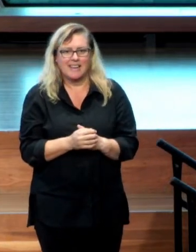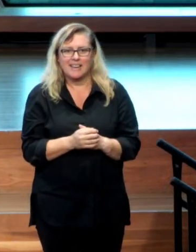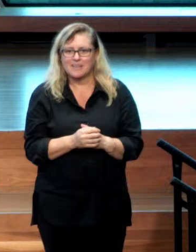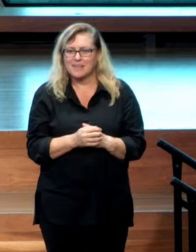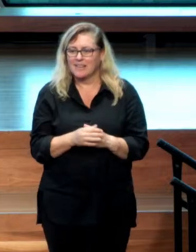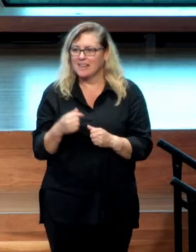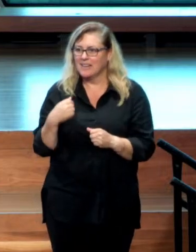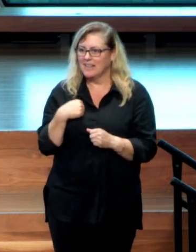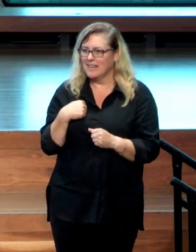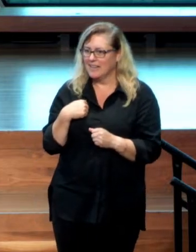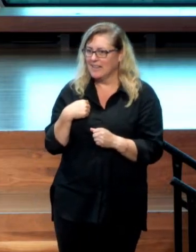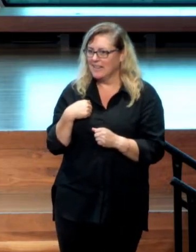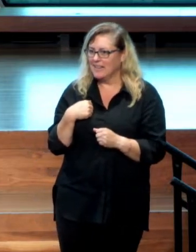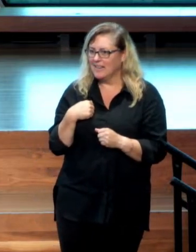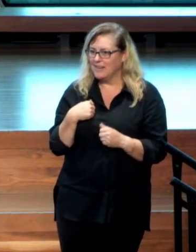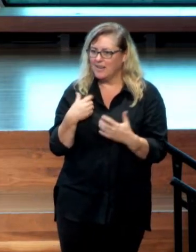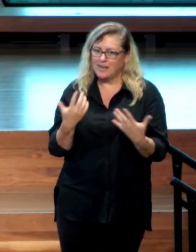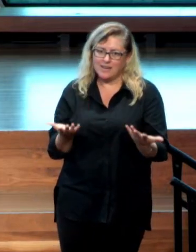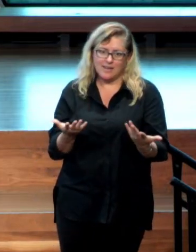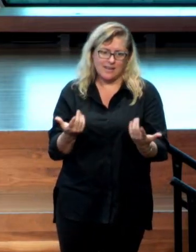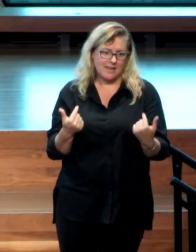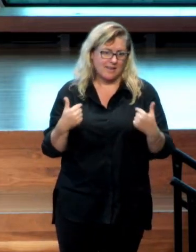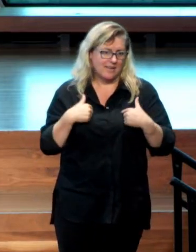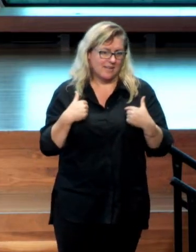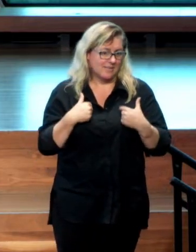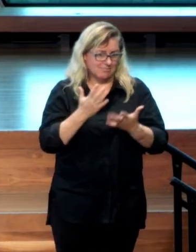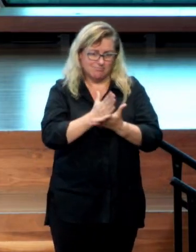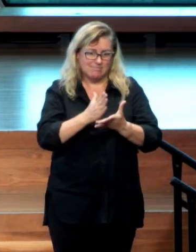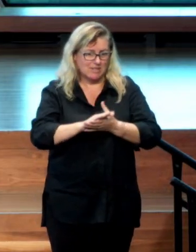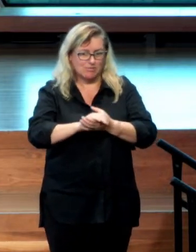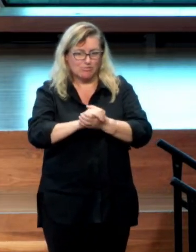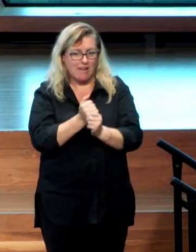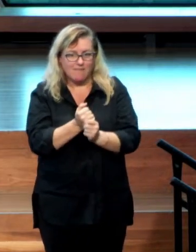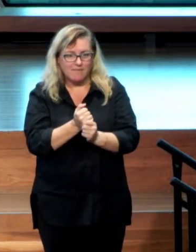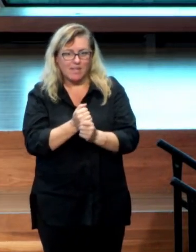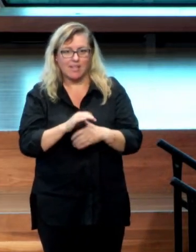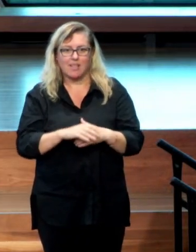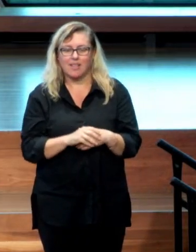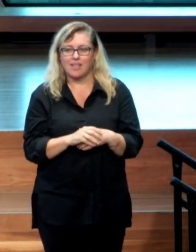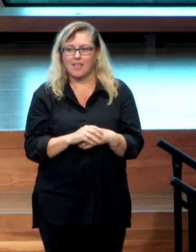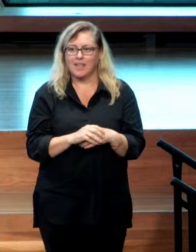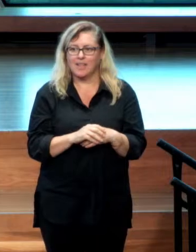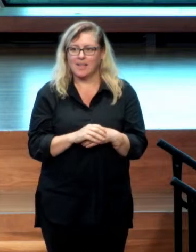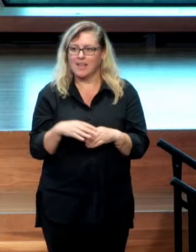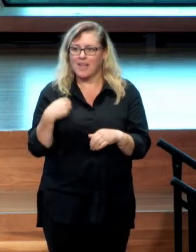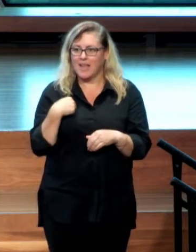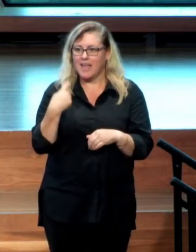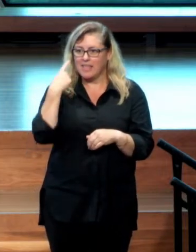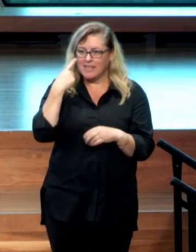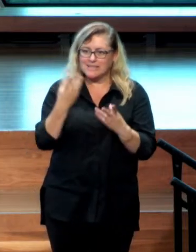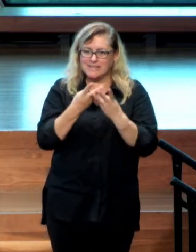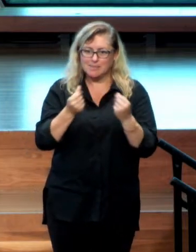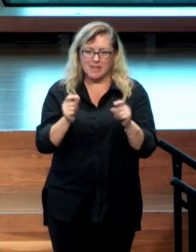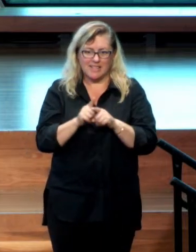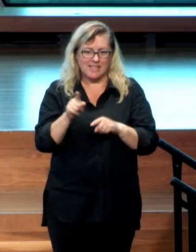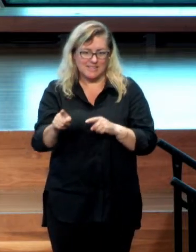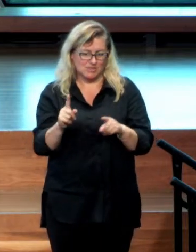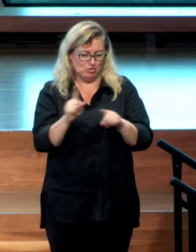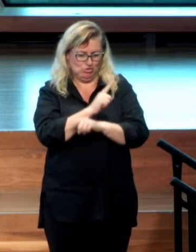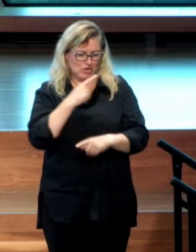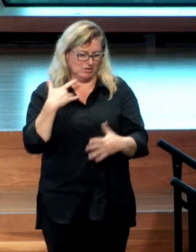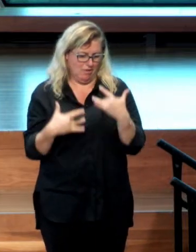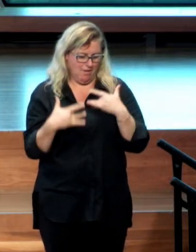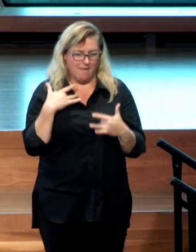I guess, you know, I'm so grateful, and I think that something like this is a life-changing